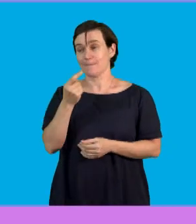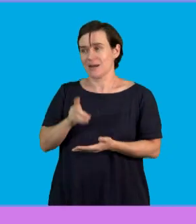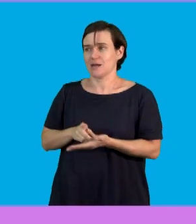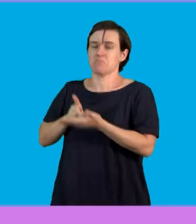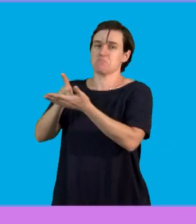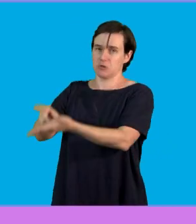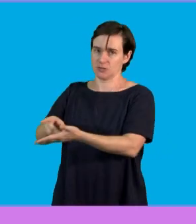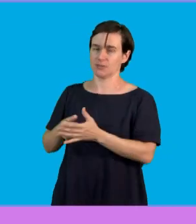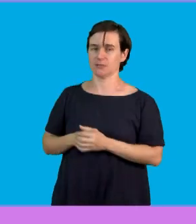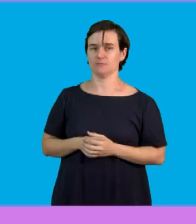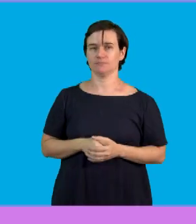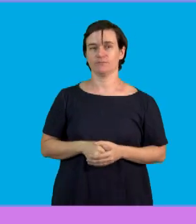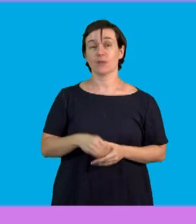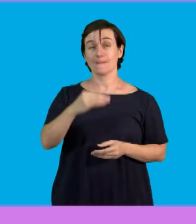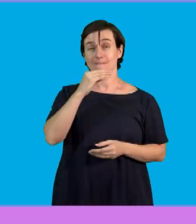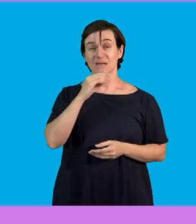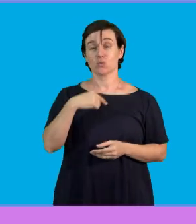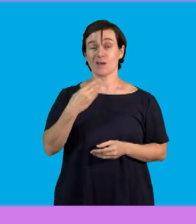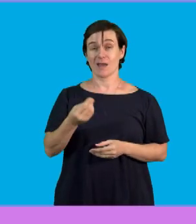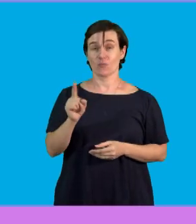means we have